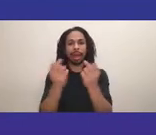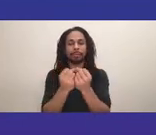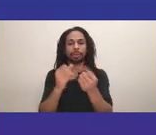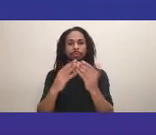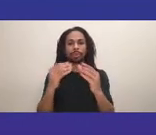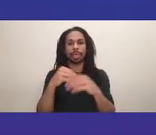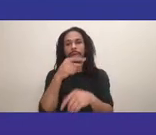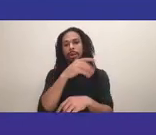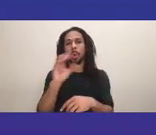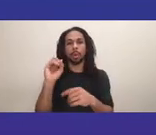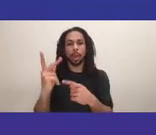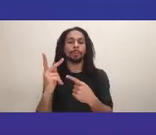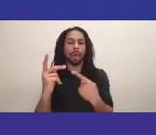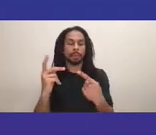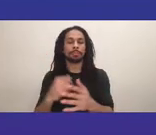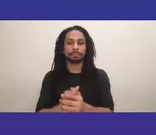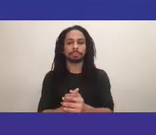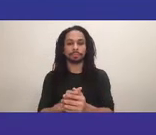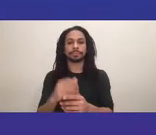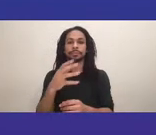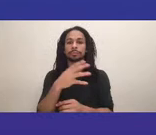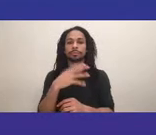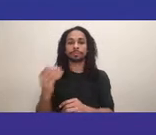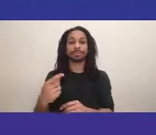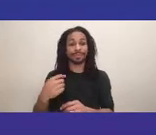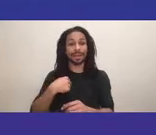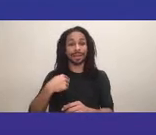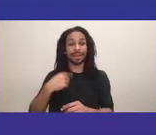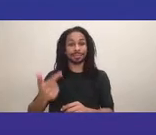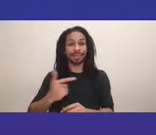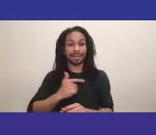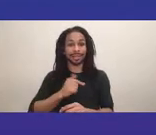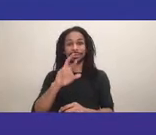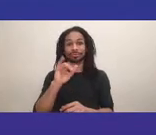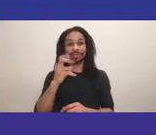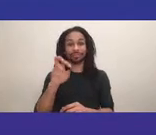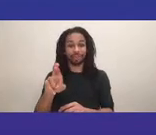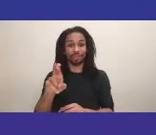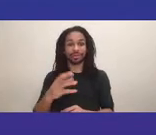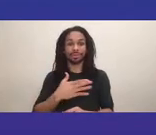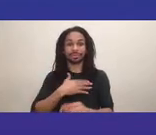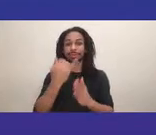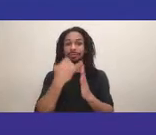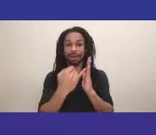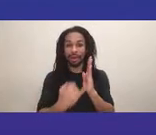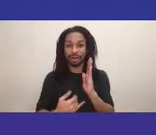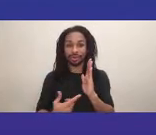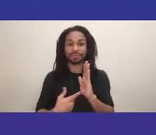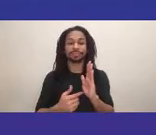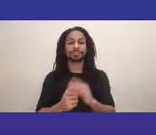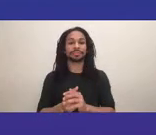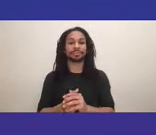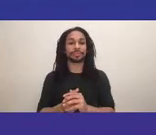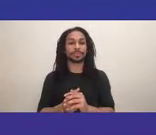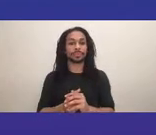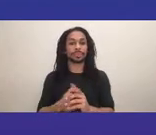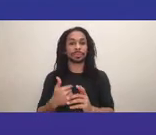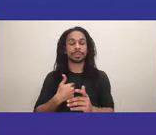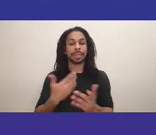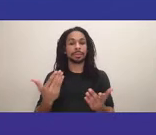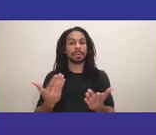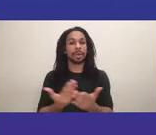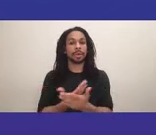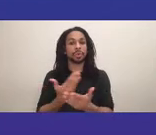And next is me, actually. That's my art, River. I'm newly getting